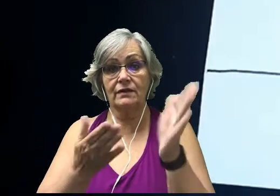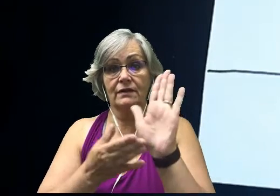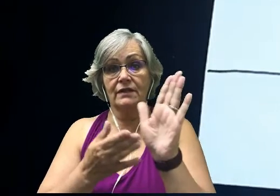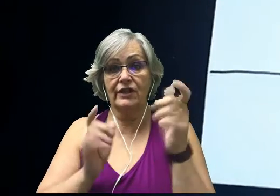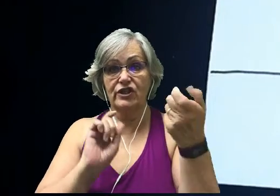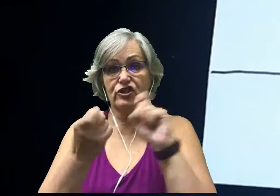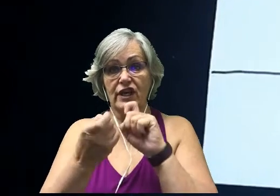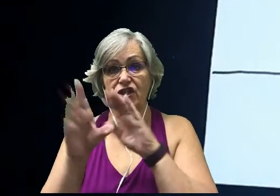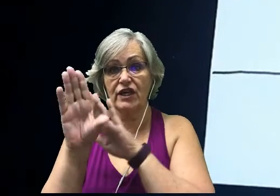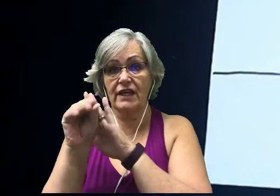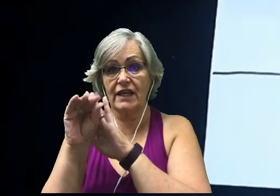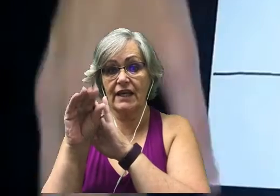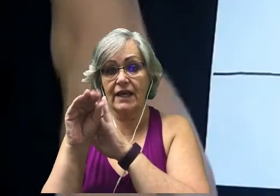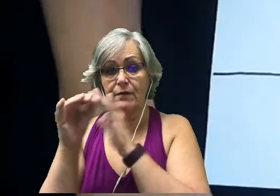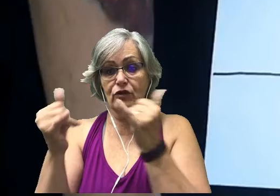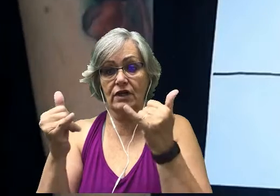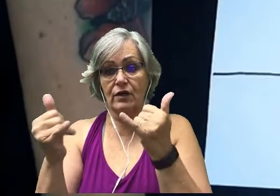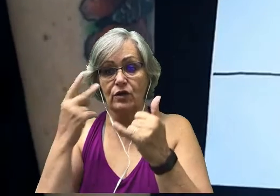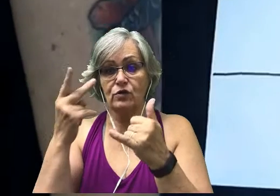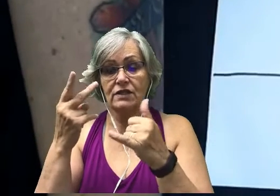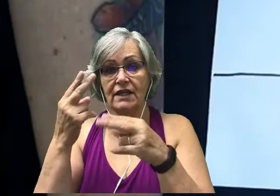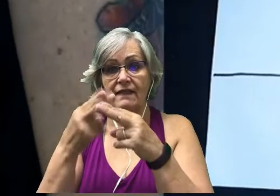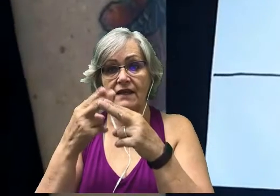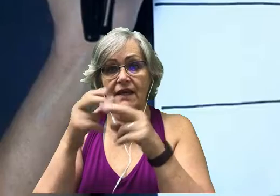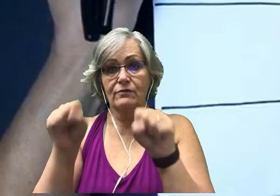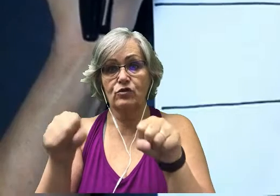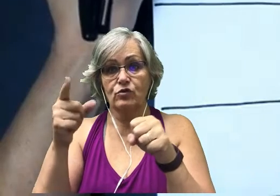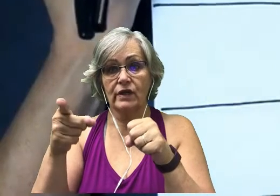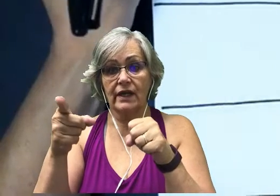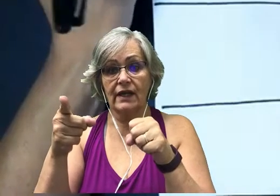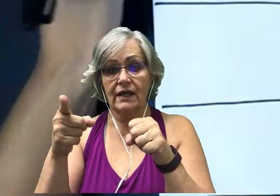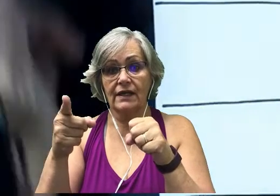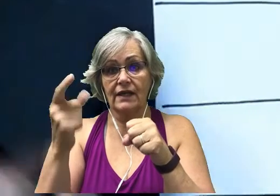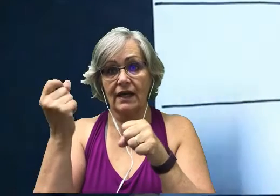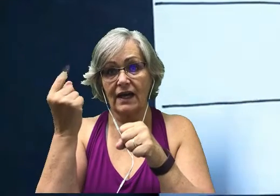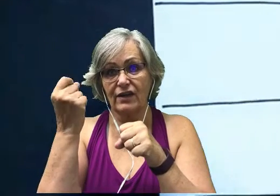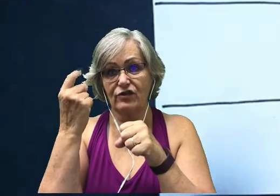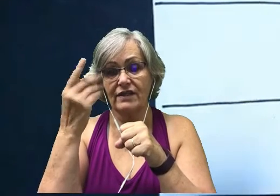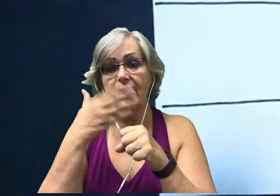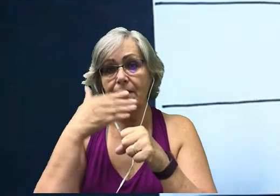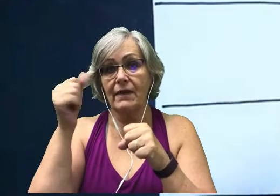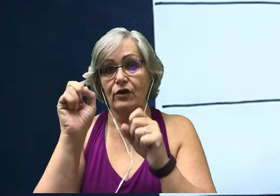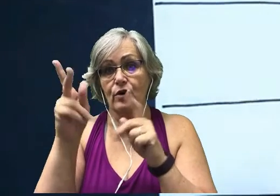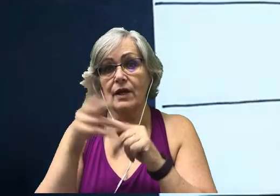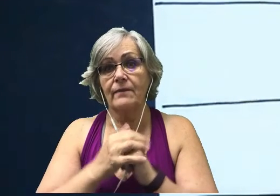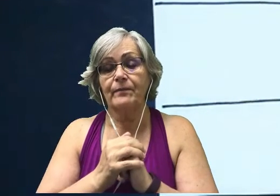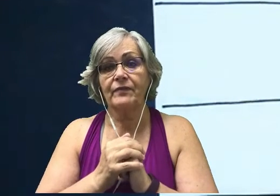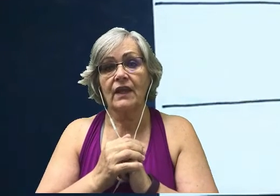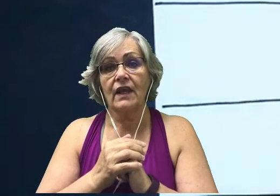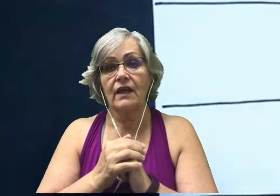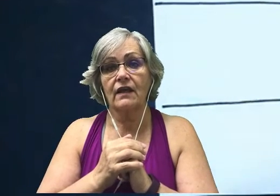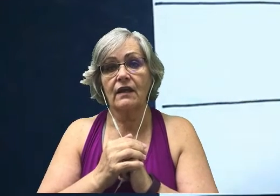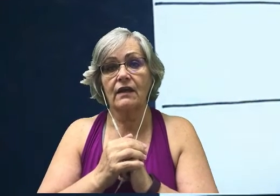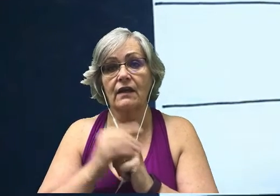I'm going to flip my camera view so that when you see the names of these, you can understand it a little bit